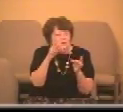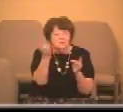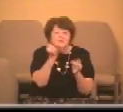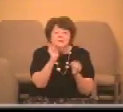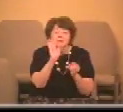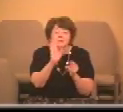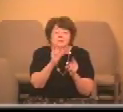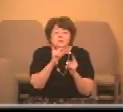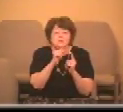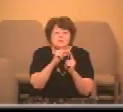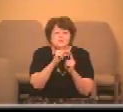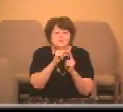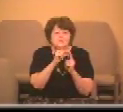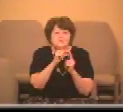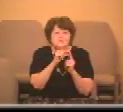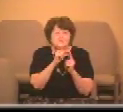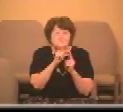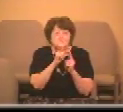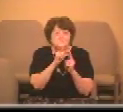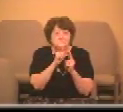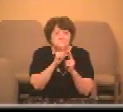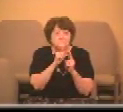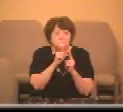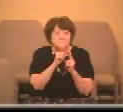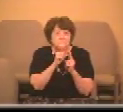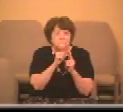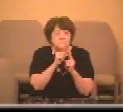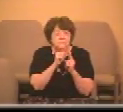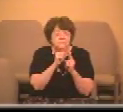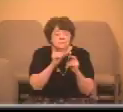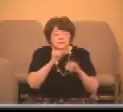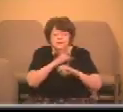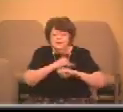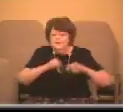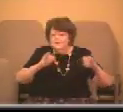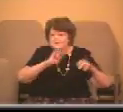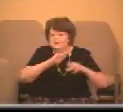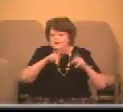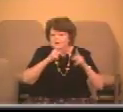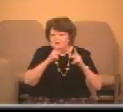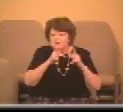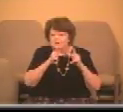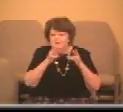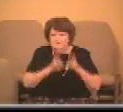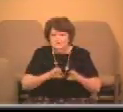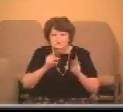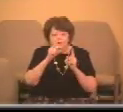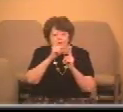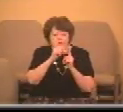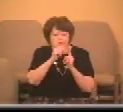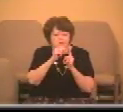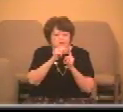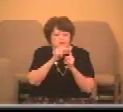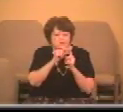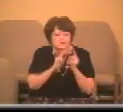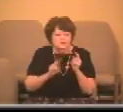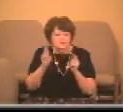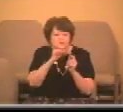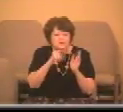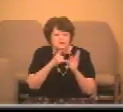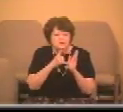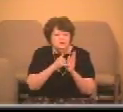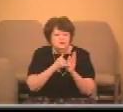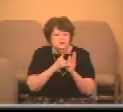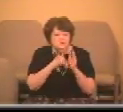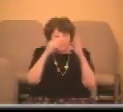word and imperfect human words, use them as the vessel of your truth to each of our